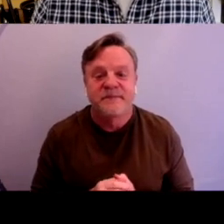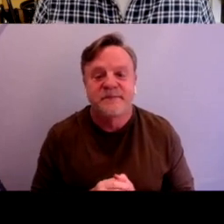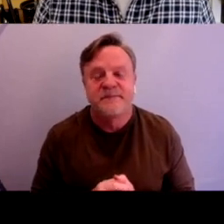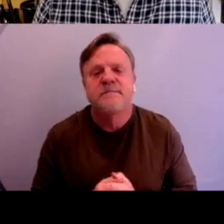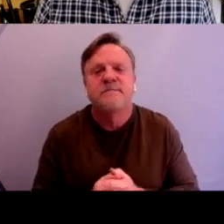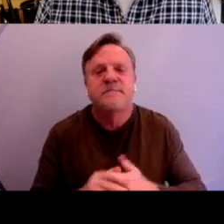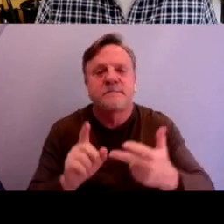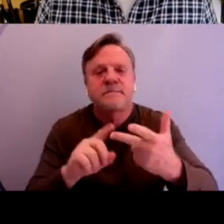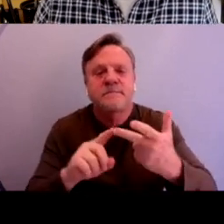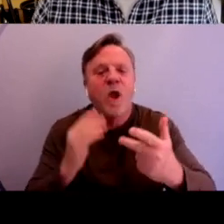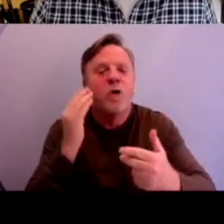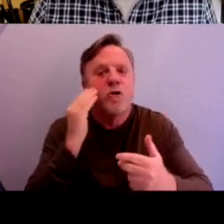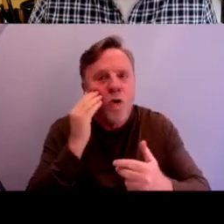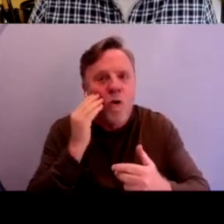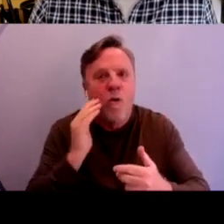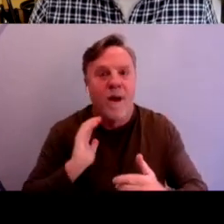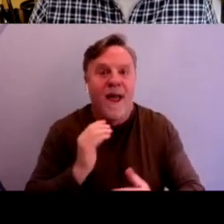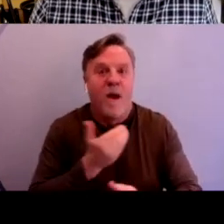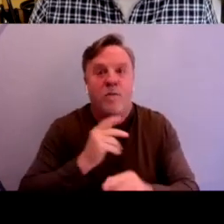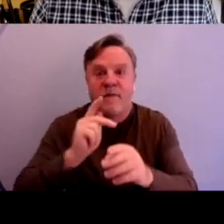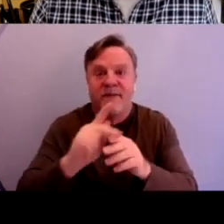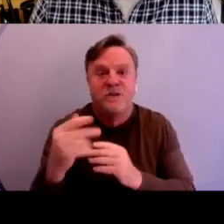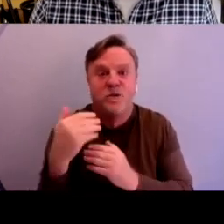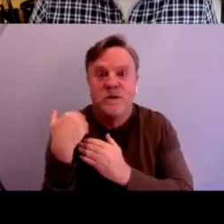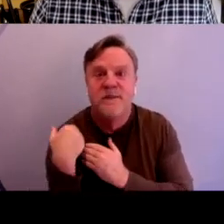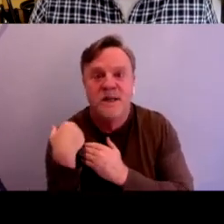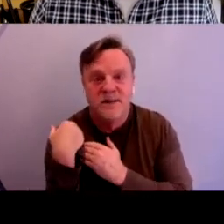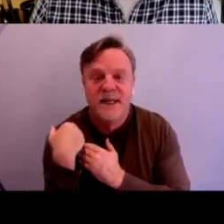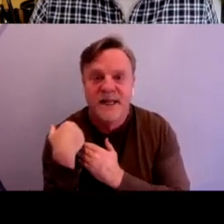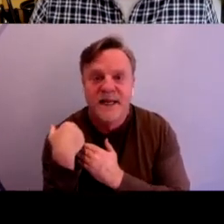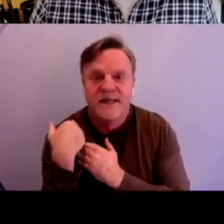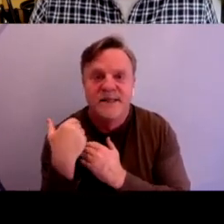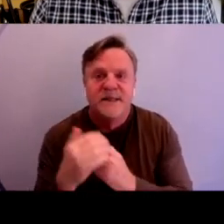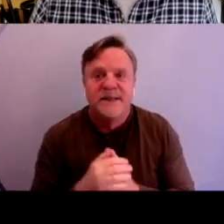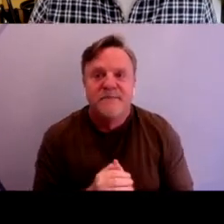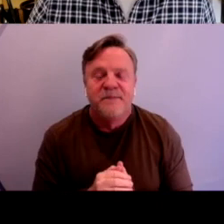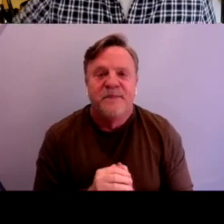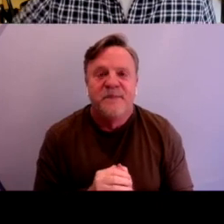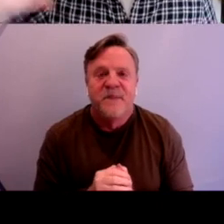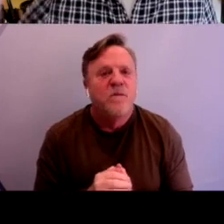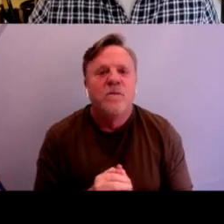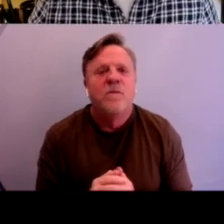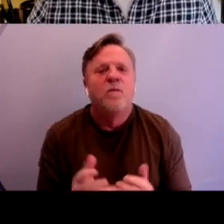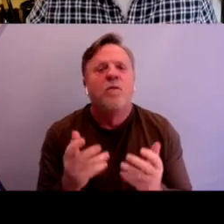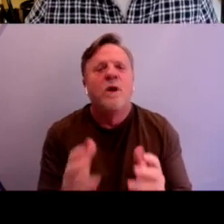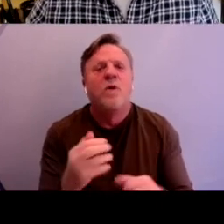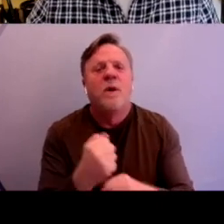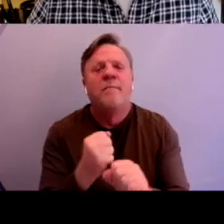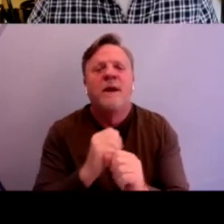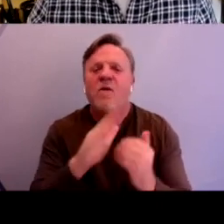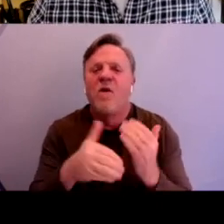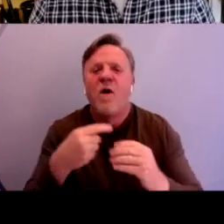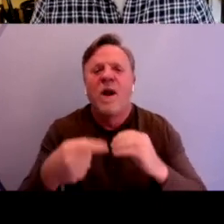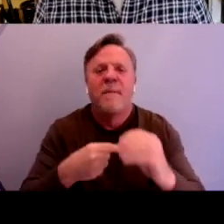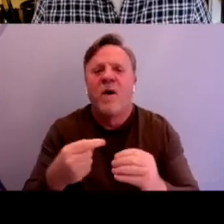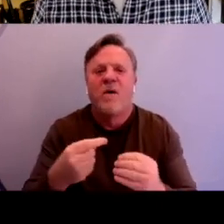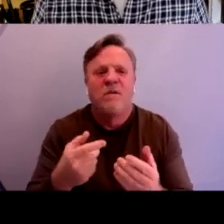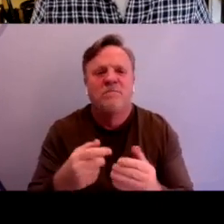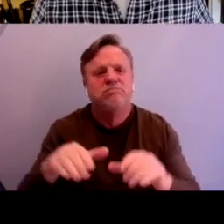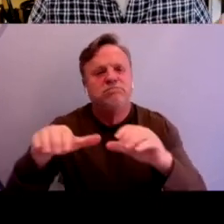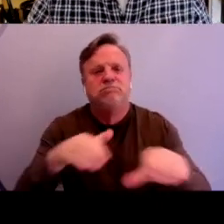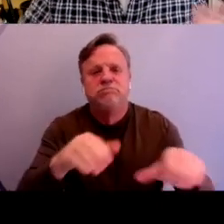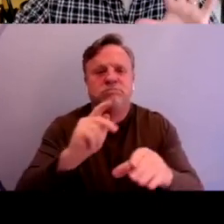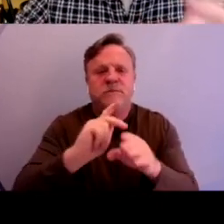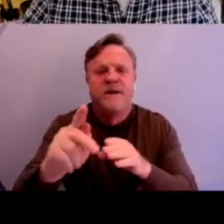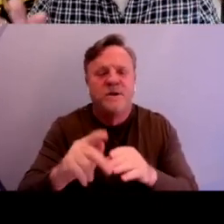Thirdly, knowing our professional responsibilities. So we don't want to make it all about being a professional. I think these